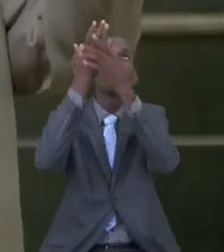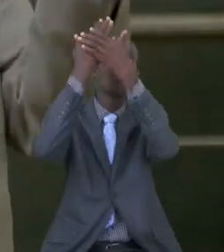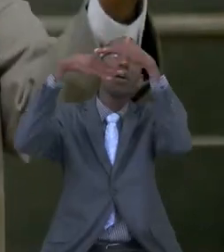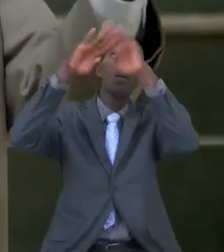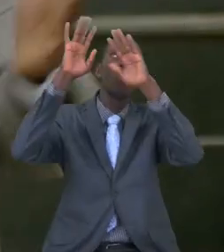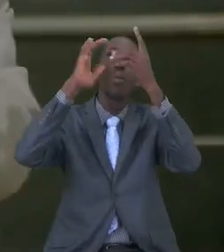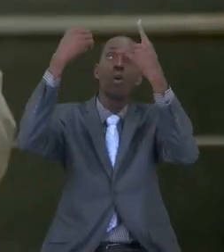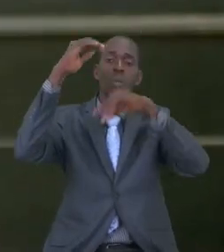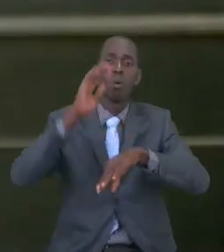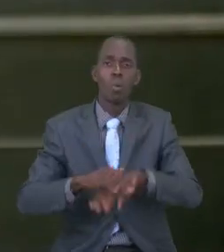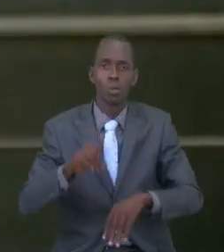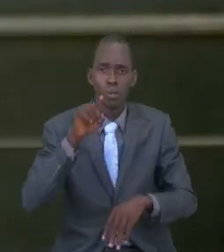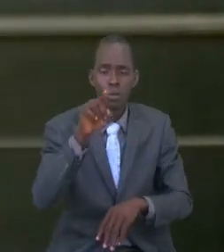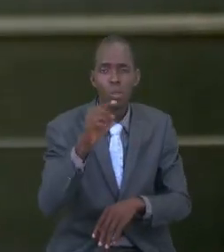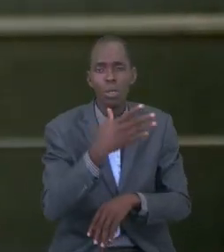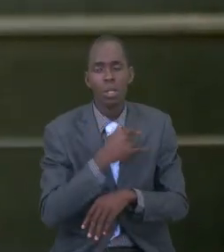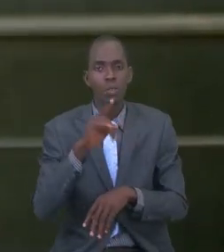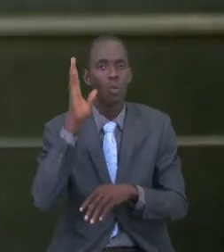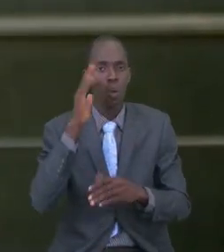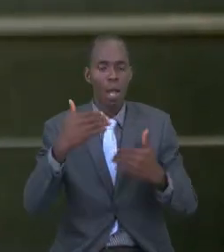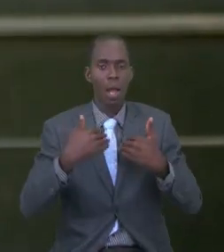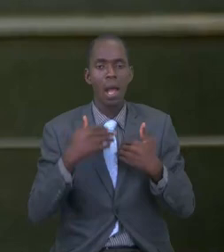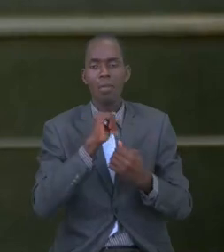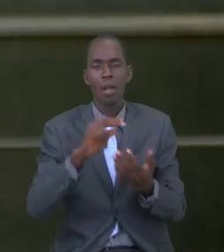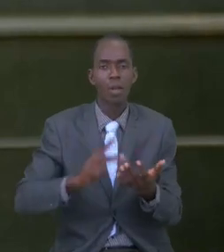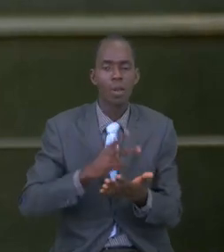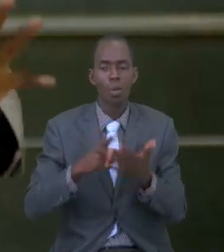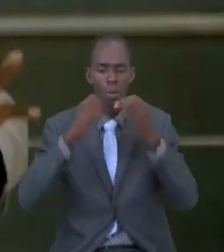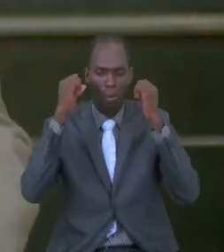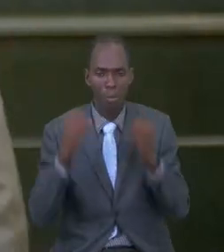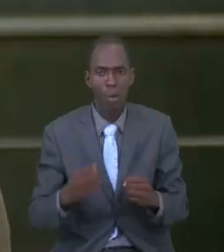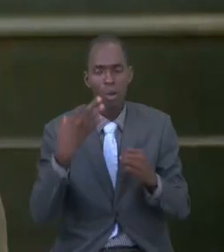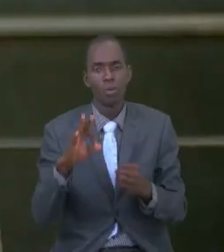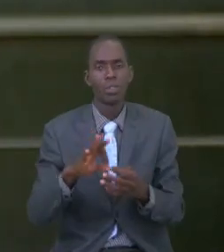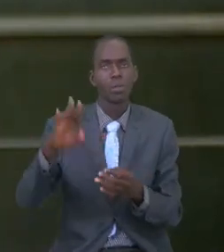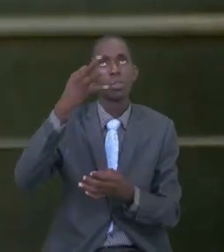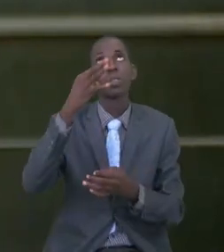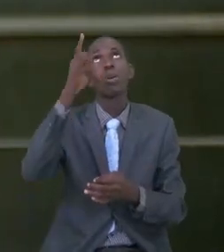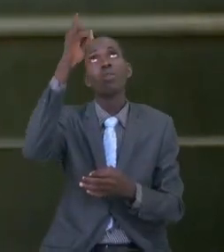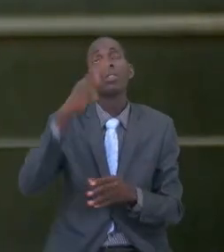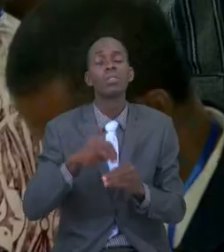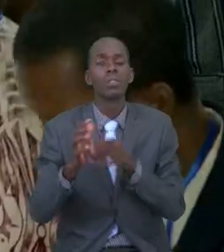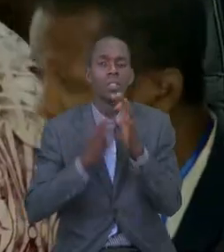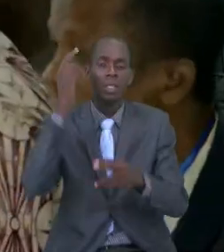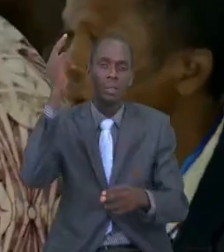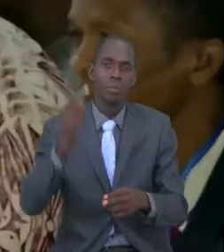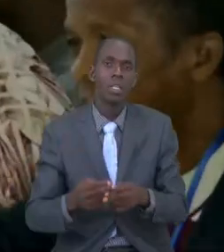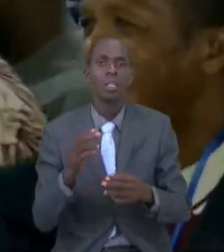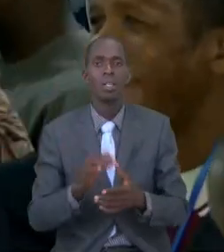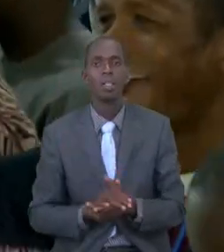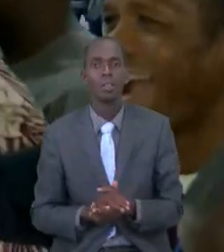come upon you. And you will have a double portion of the Spirit of God in Jesus'